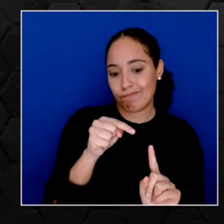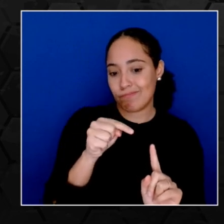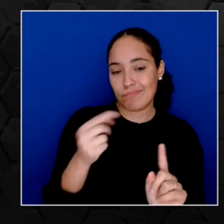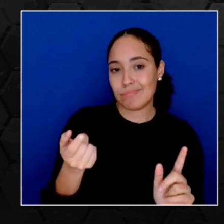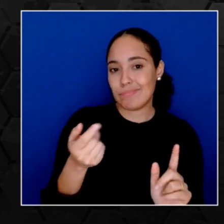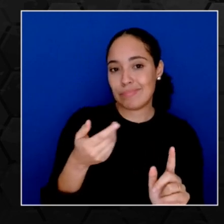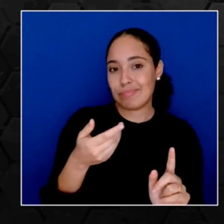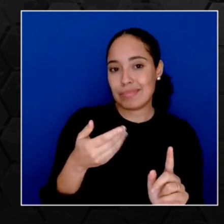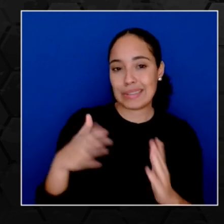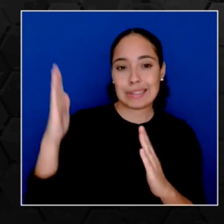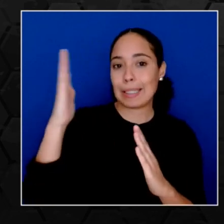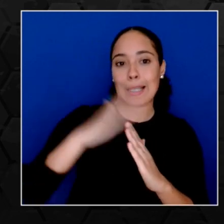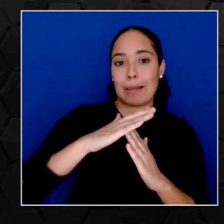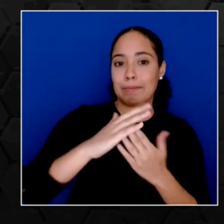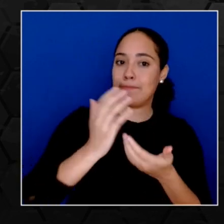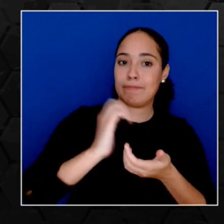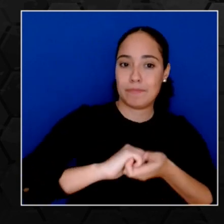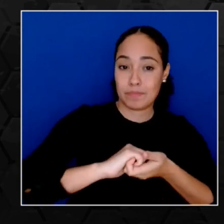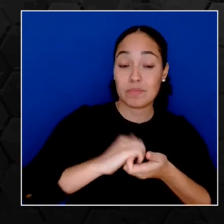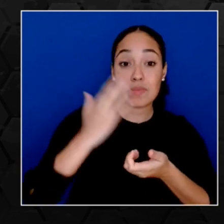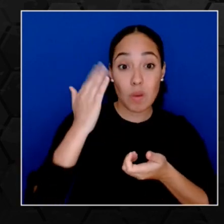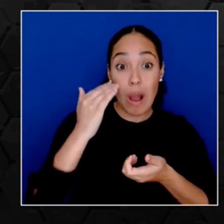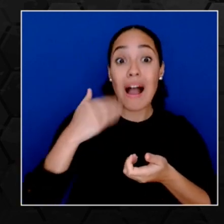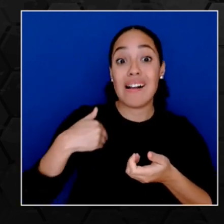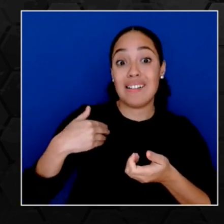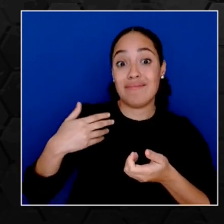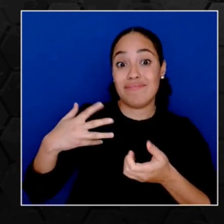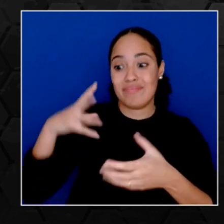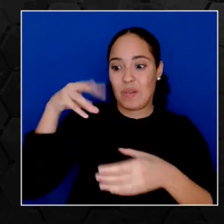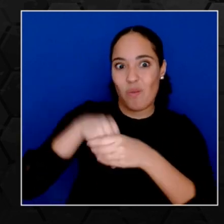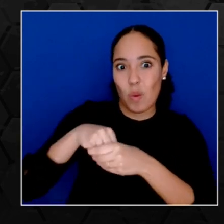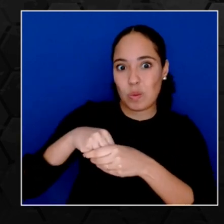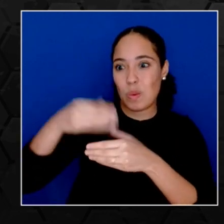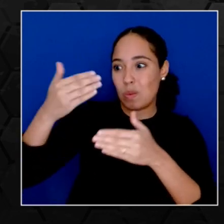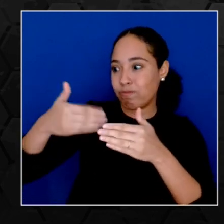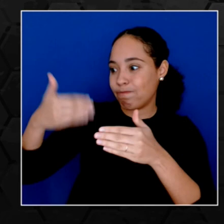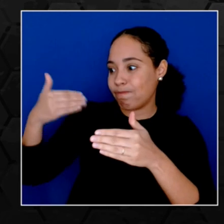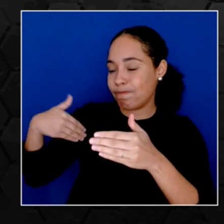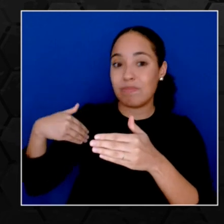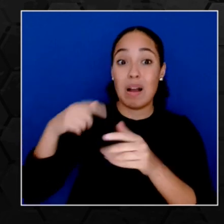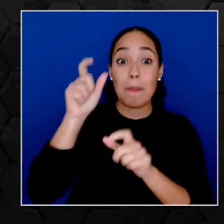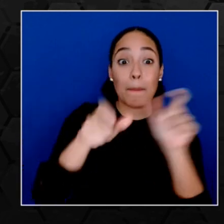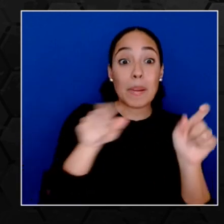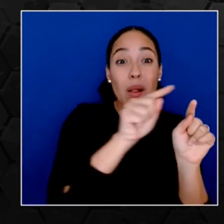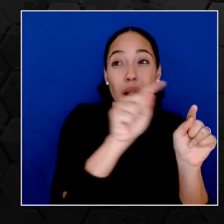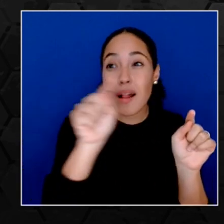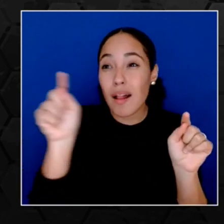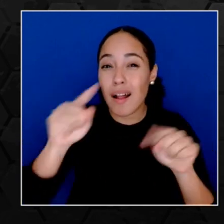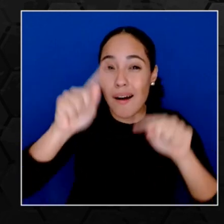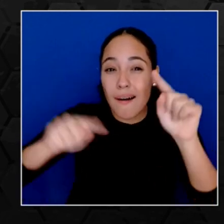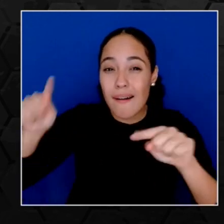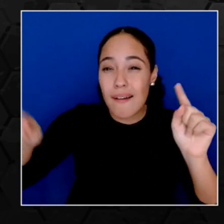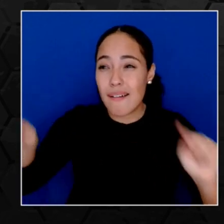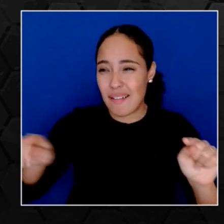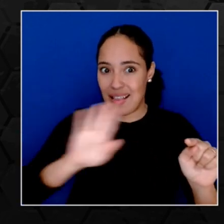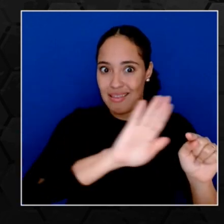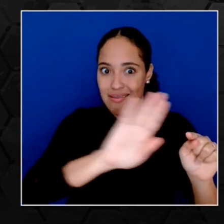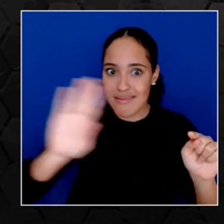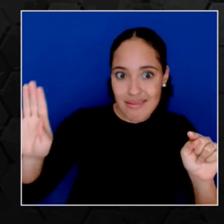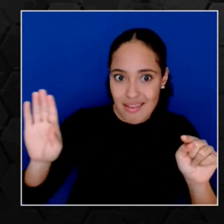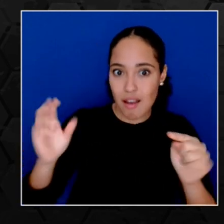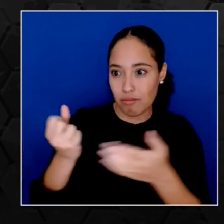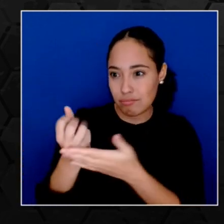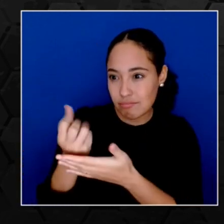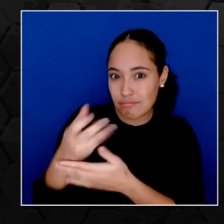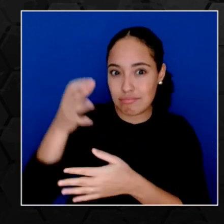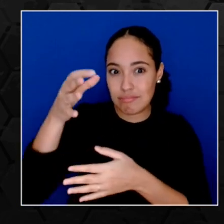different users and like based on that, you like he or she can get personalized ones. But if you want the rank-based one, you can go with the weighted